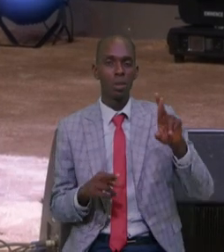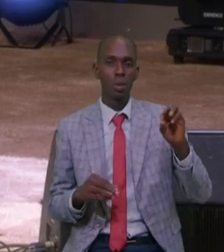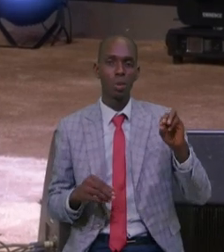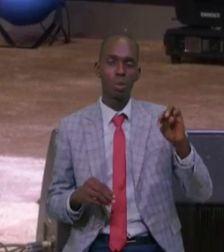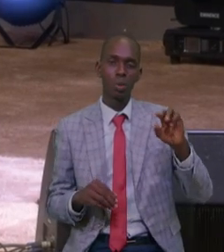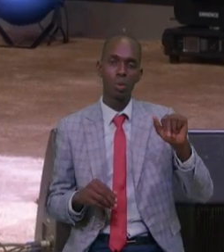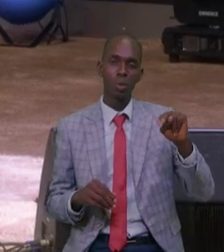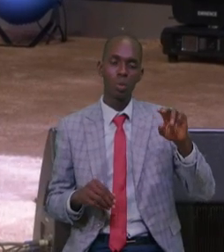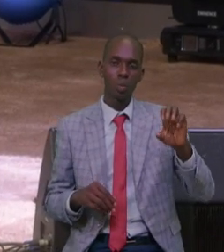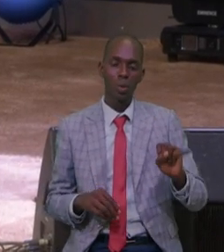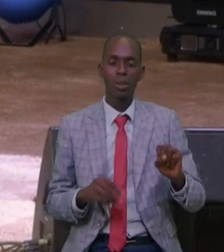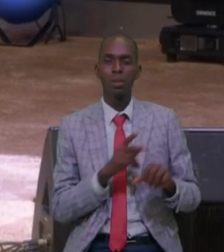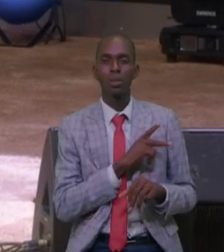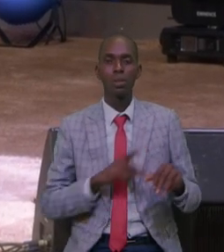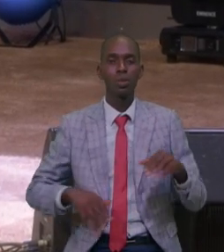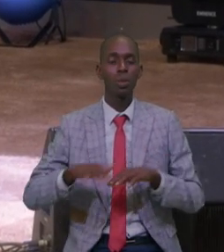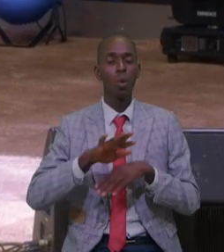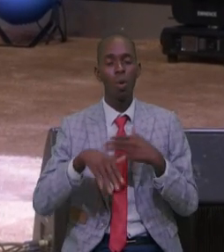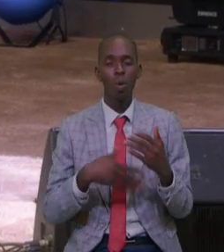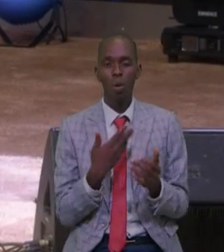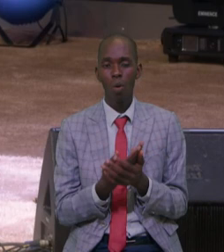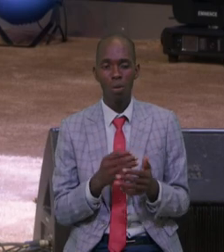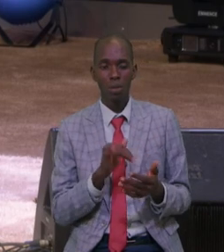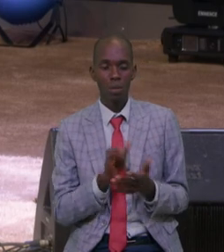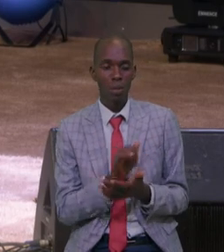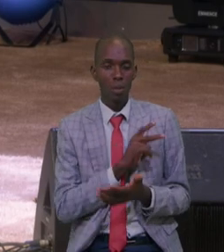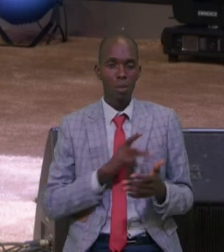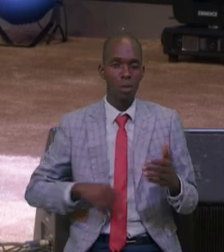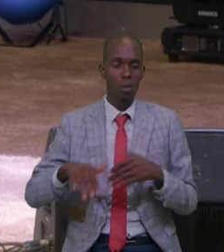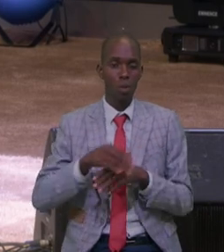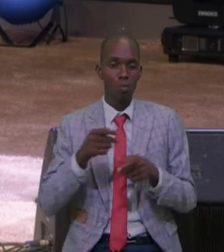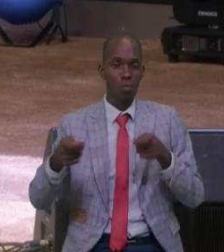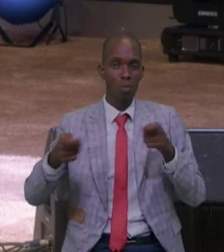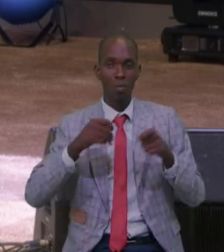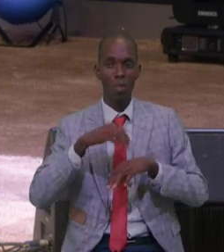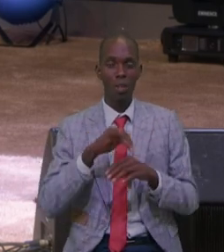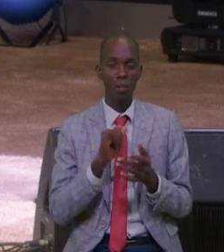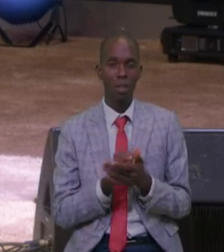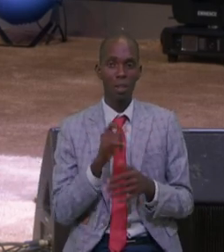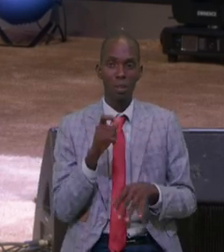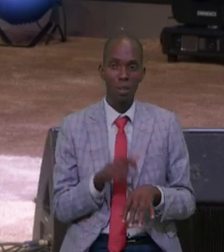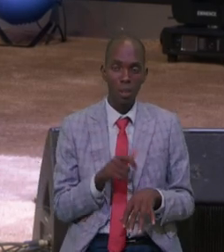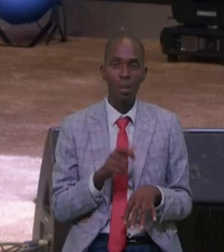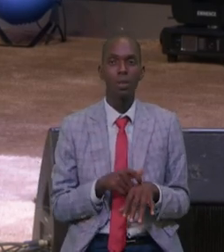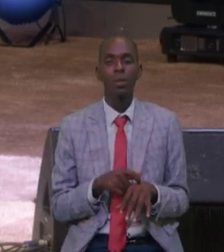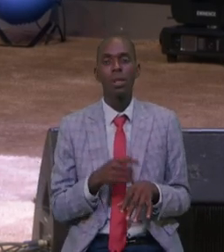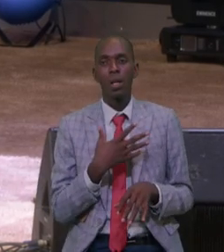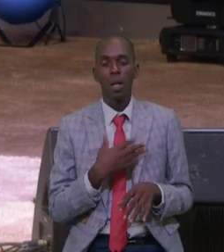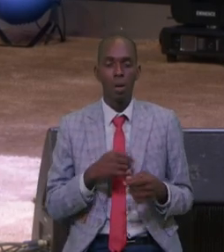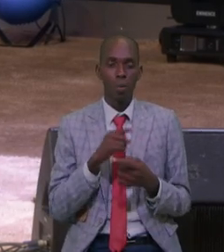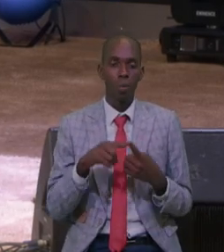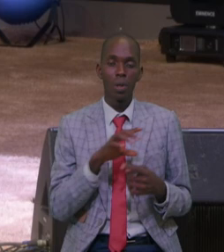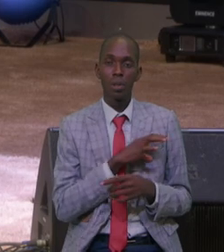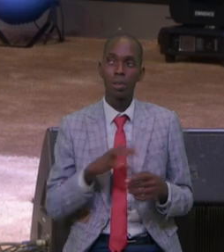those kingdoms have been operating and reigning all over the world. They were world empires. And when Christ